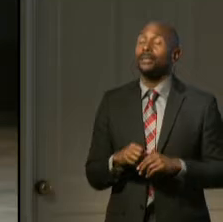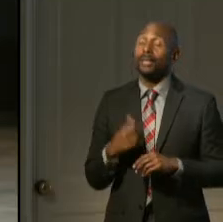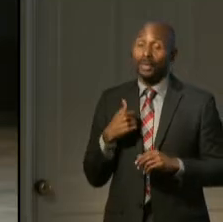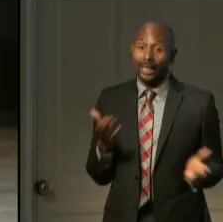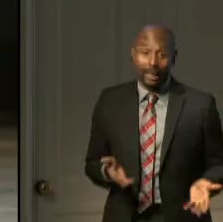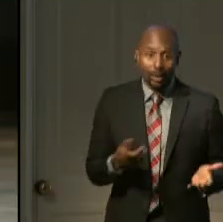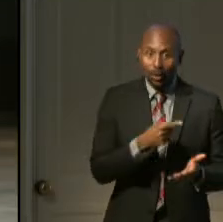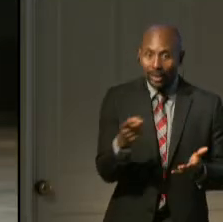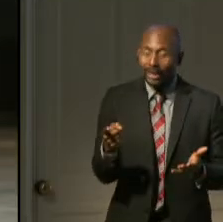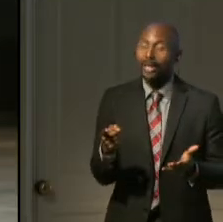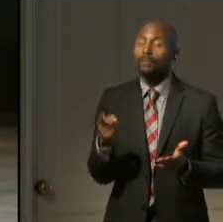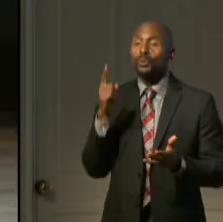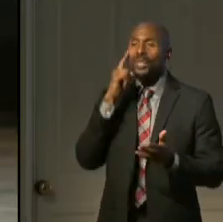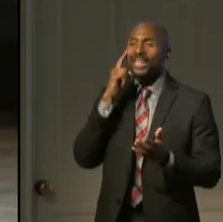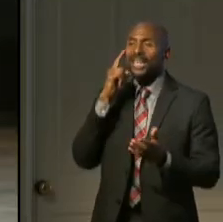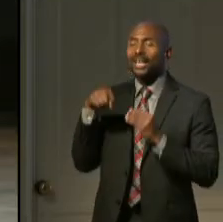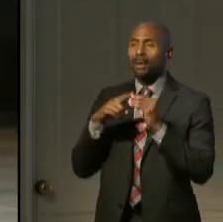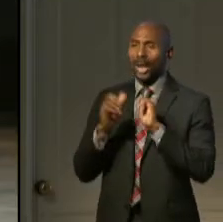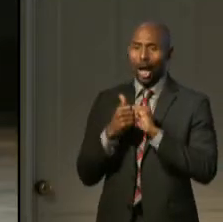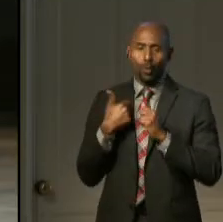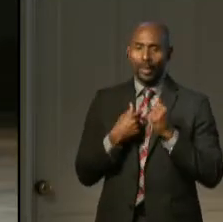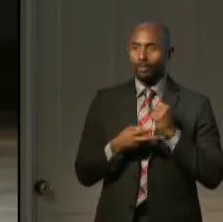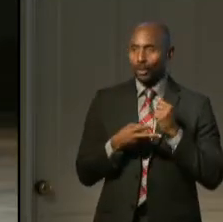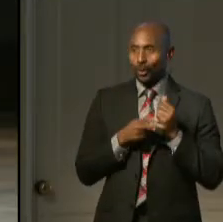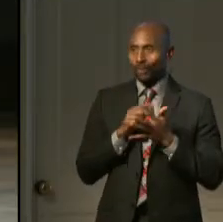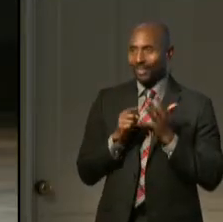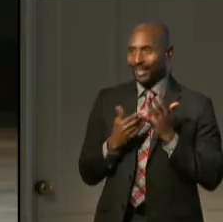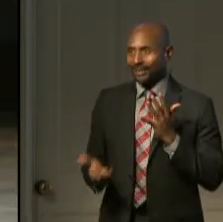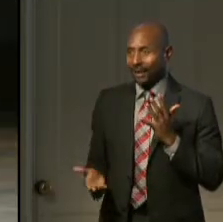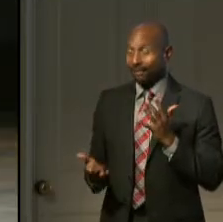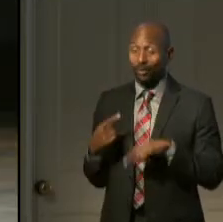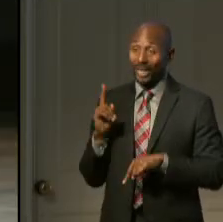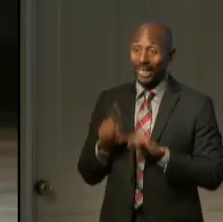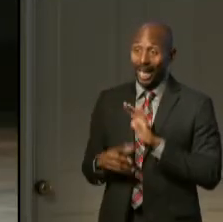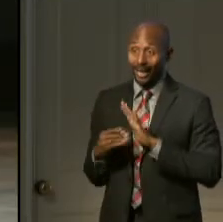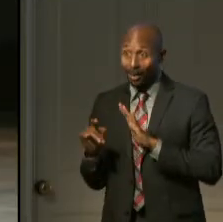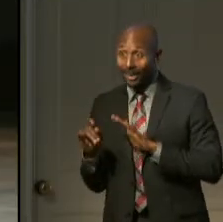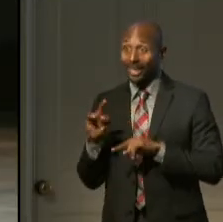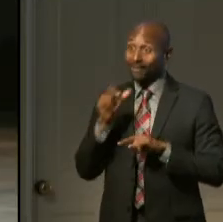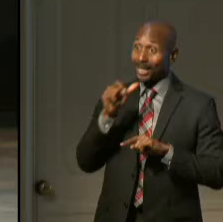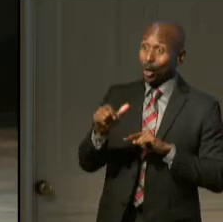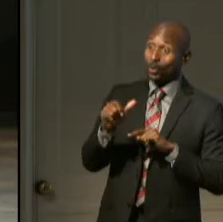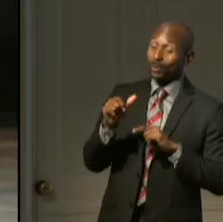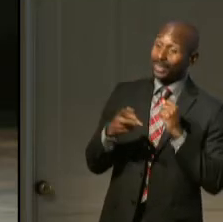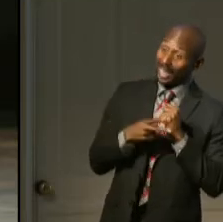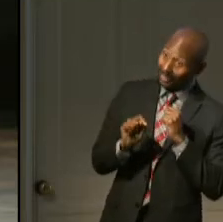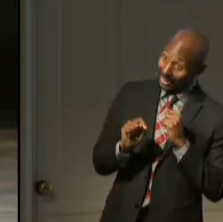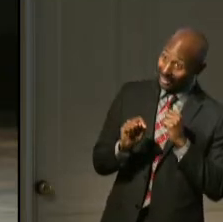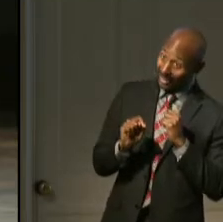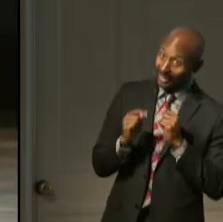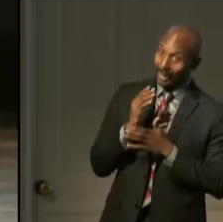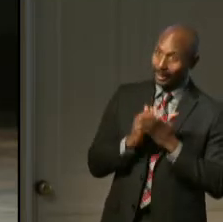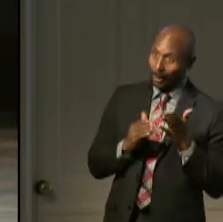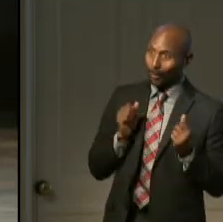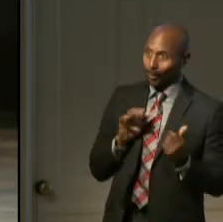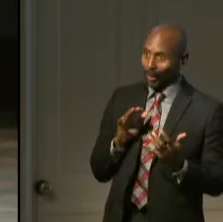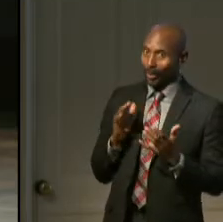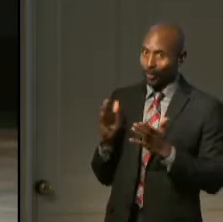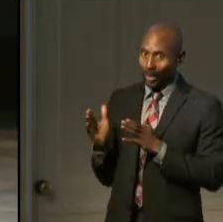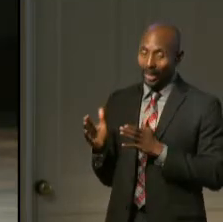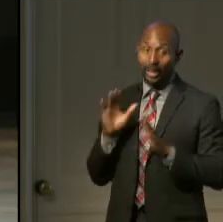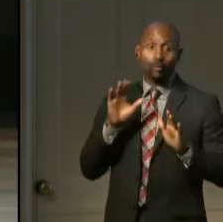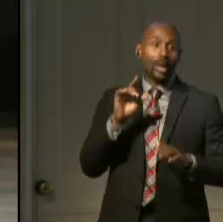need to think about how are we preserving this stuff, because we can't emulate it if we didn't save it somehow. Great question,